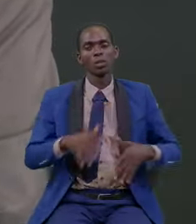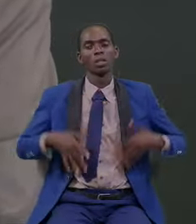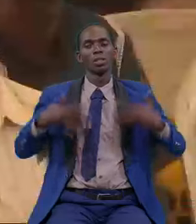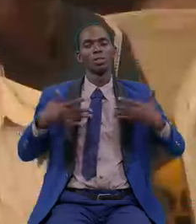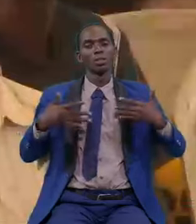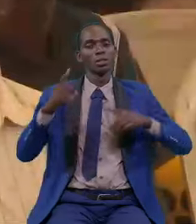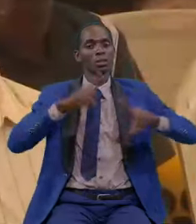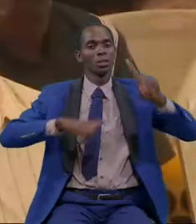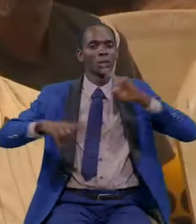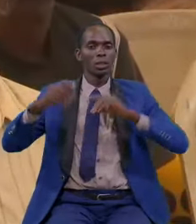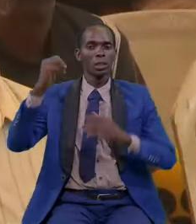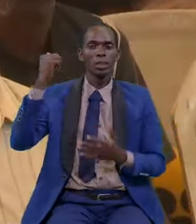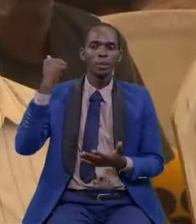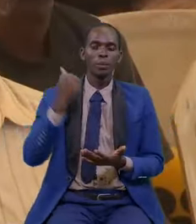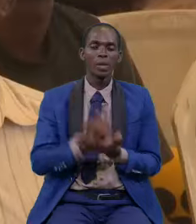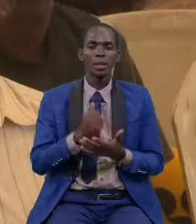Amen.